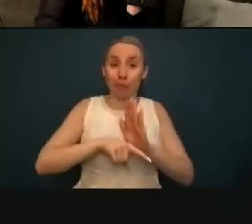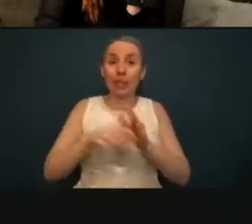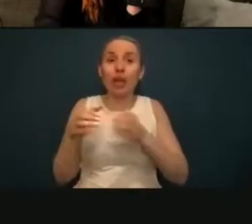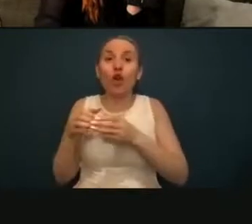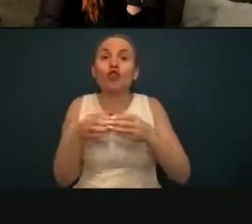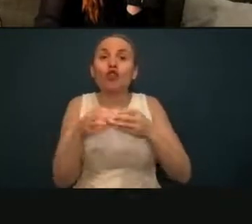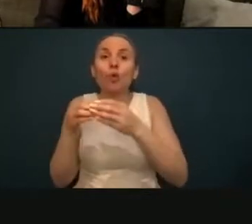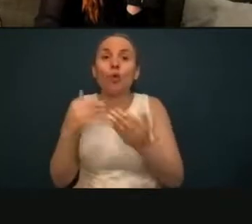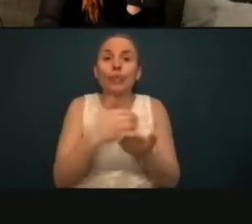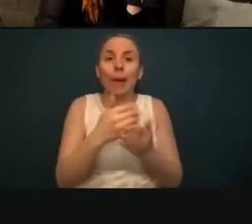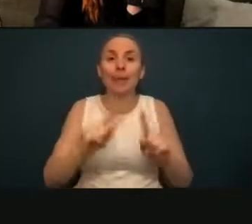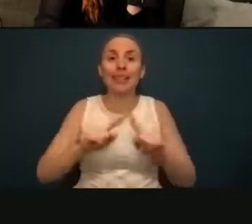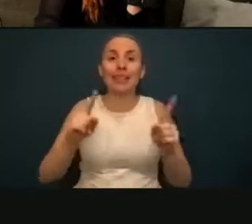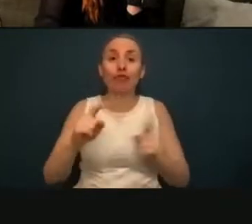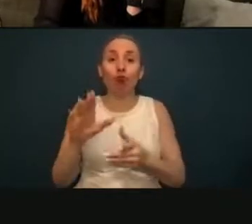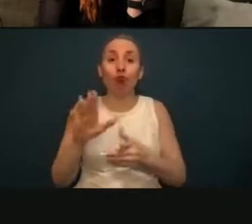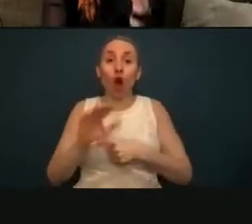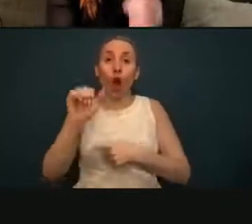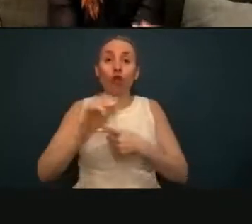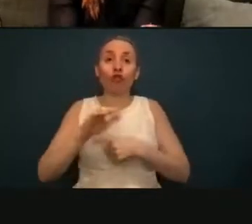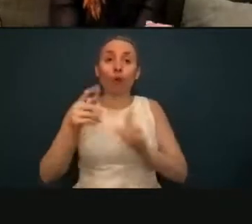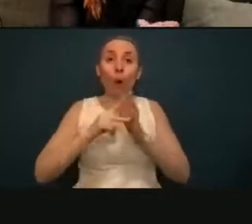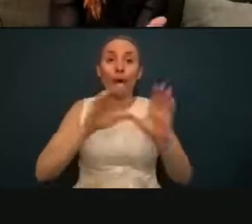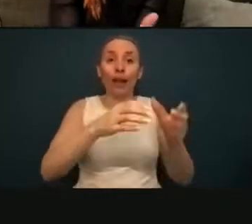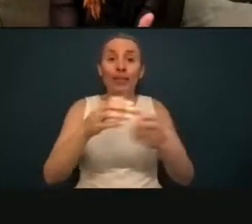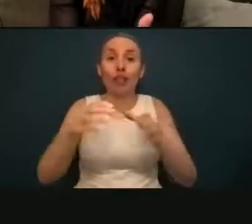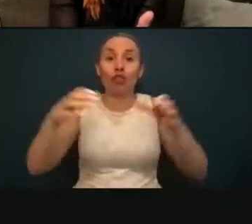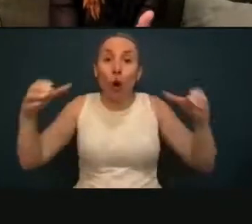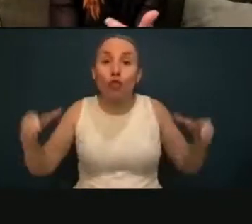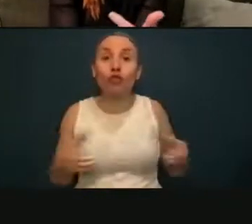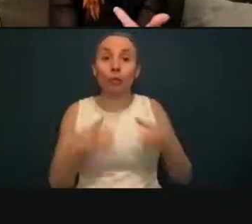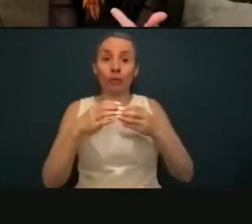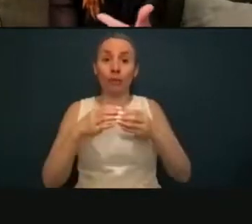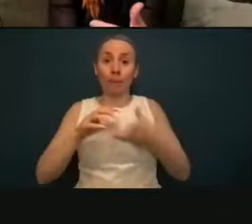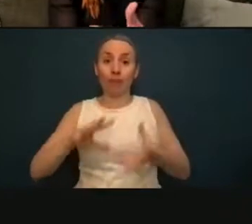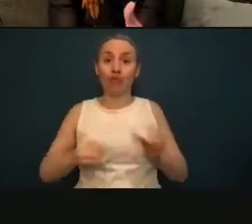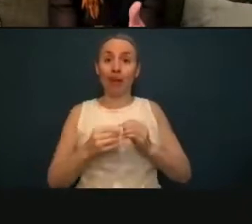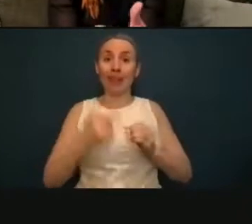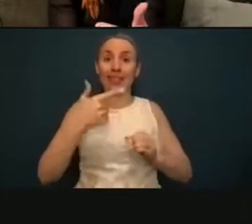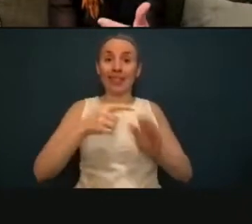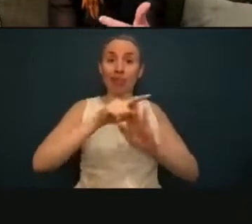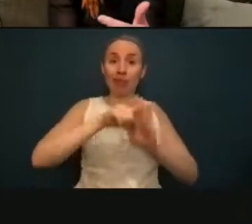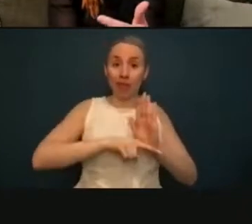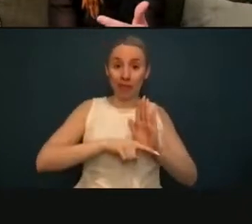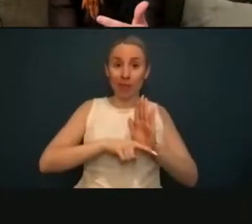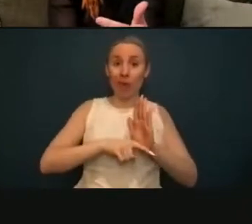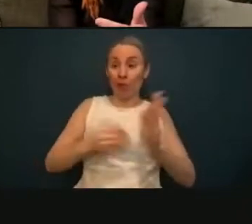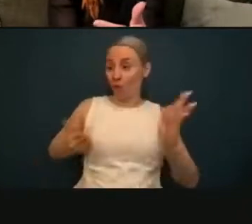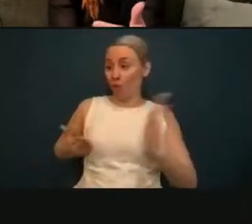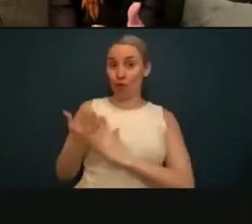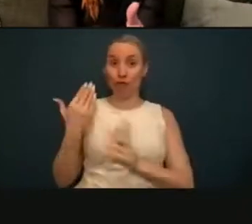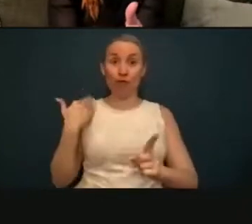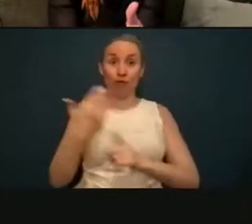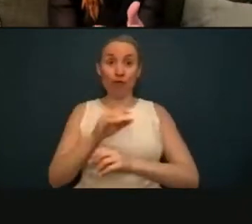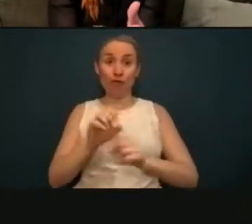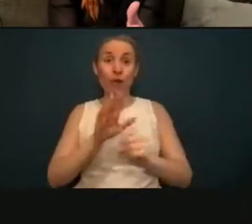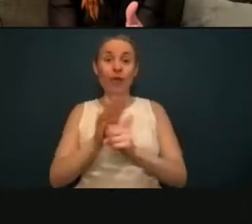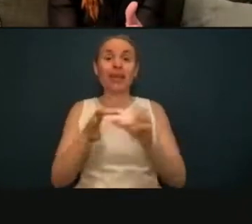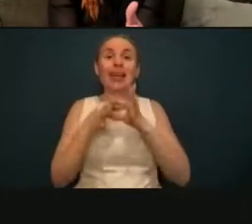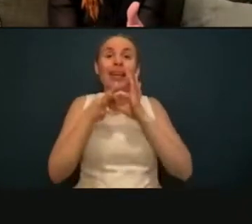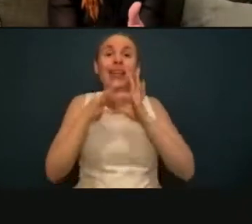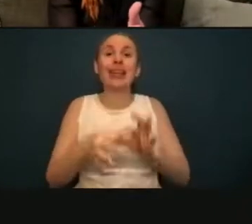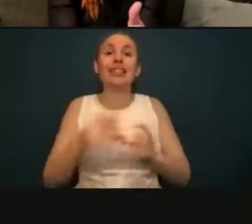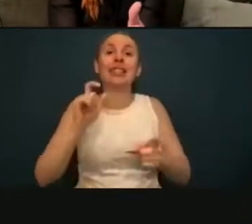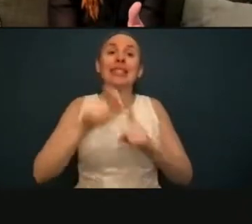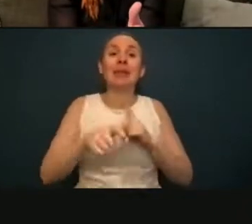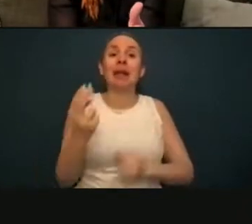of cultural organizations last year in the midst of the pandemic, all related to the Disability Arts Alliance, We Shall Not Be